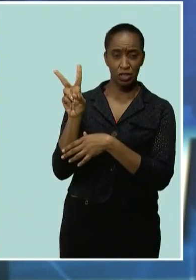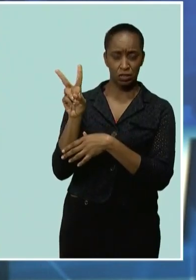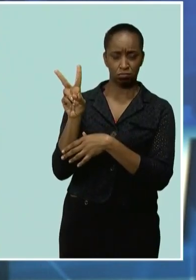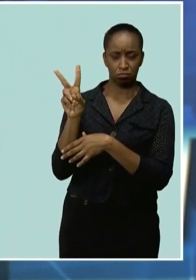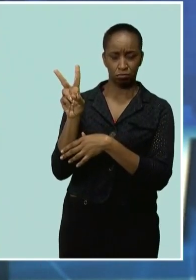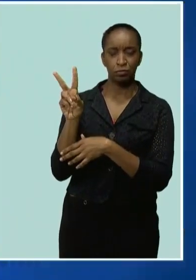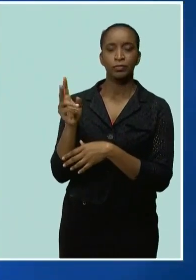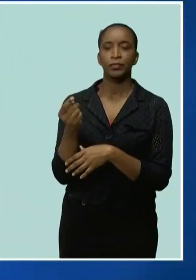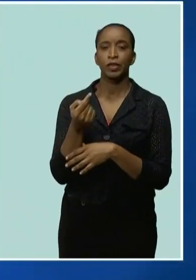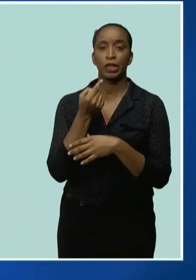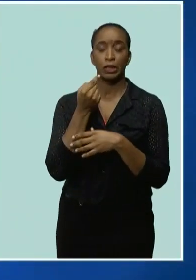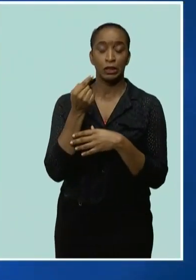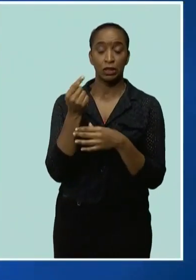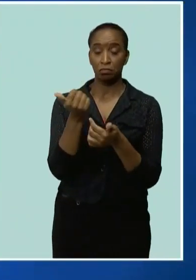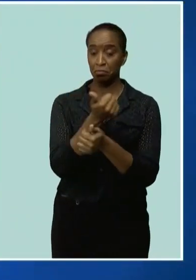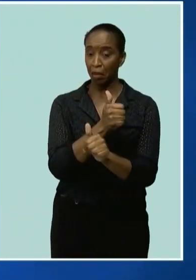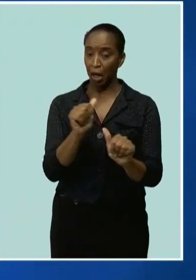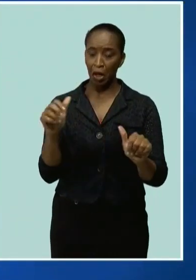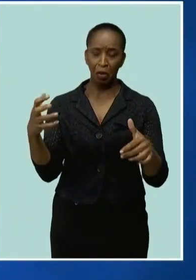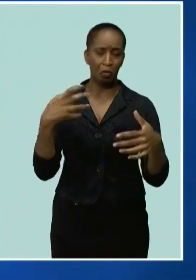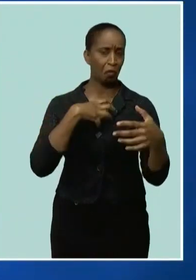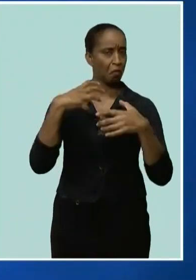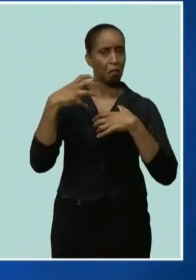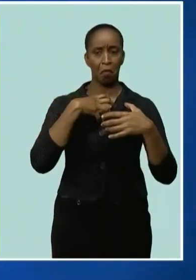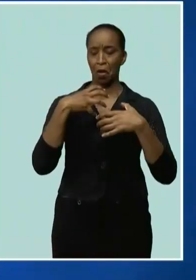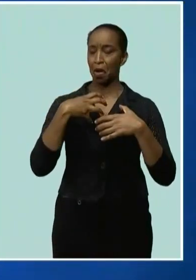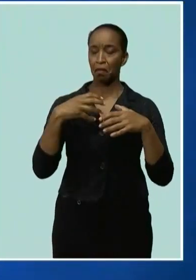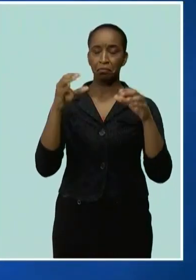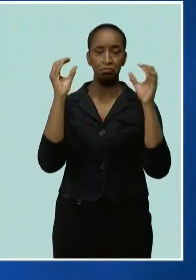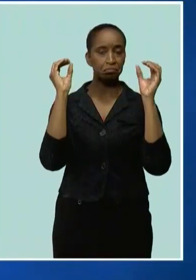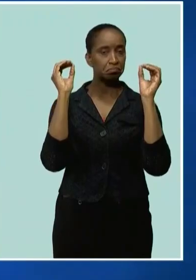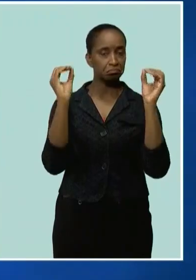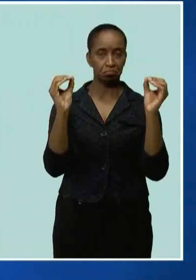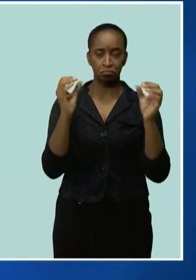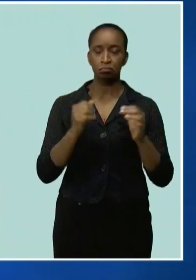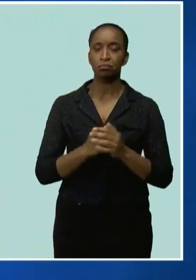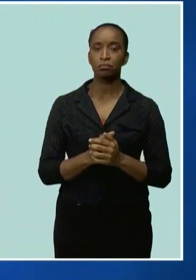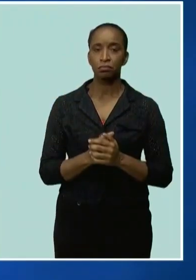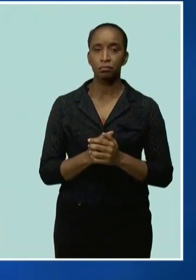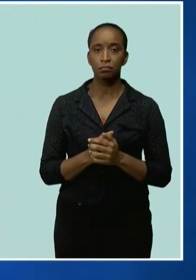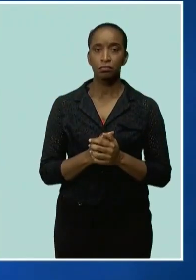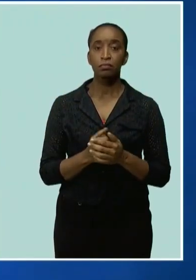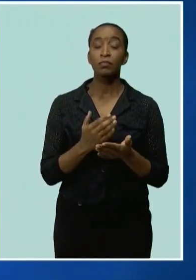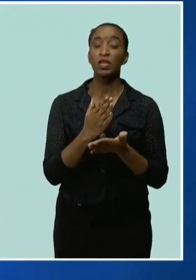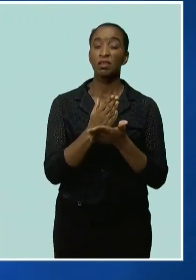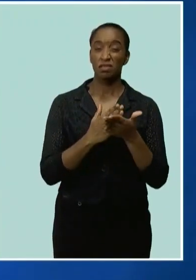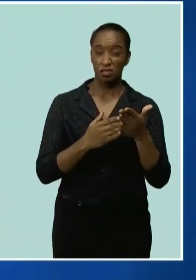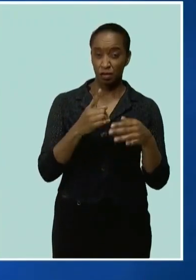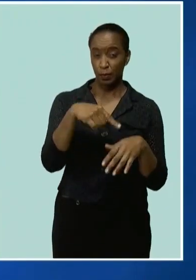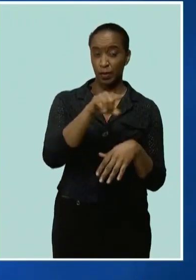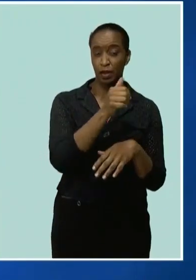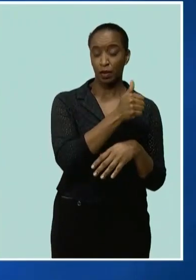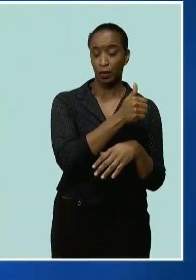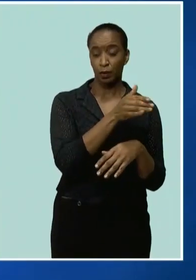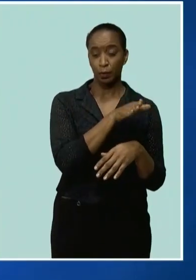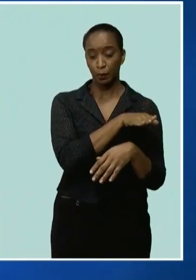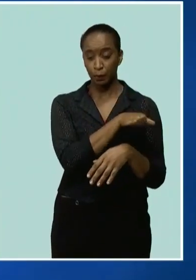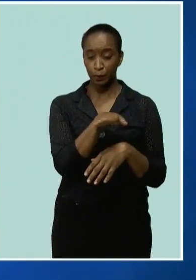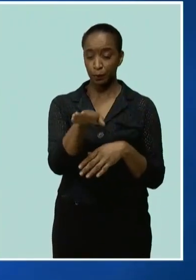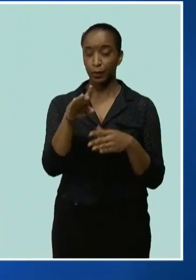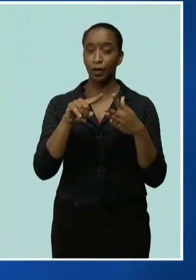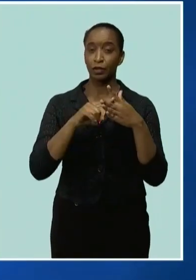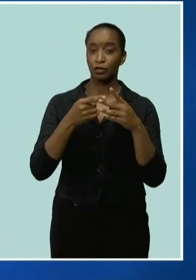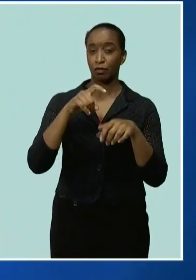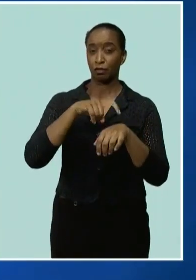had 0 complaints. He told CBC News commuting for some started as early as 4:30 this morning and was